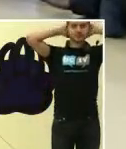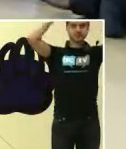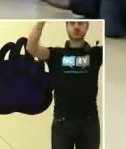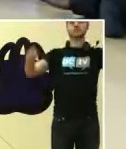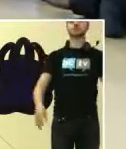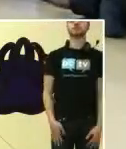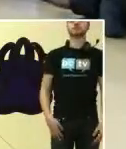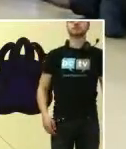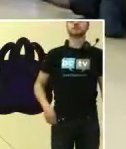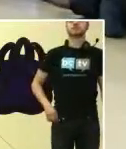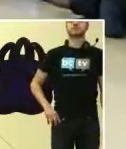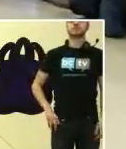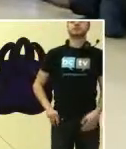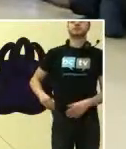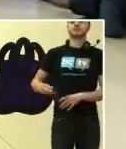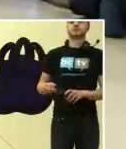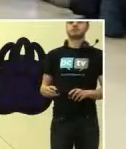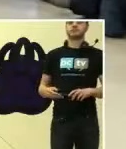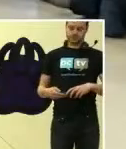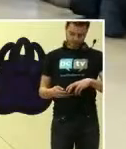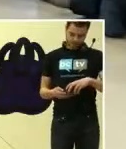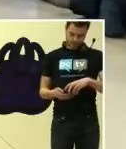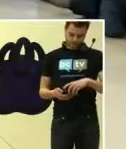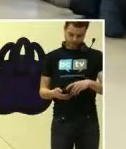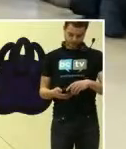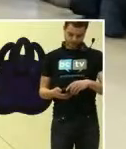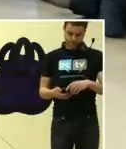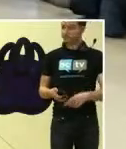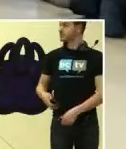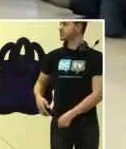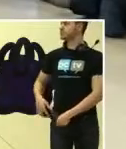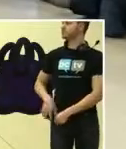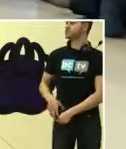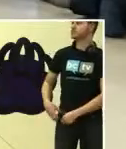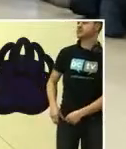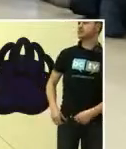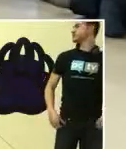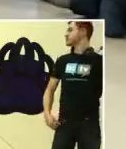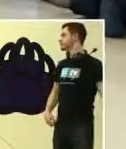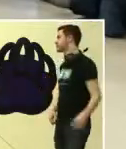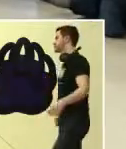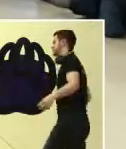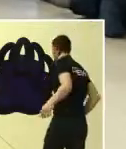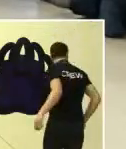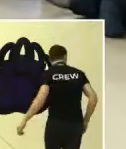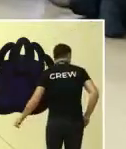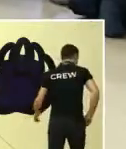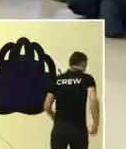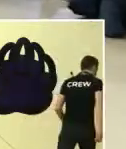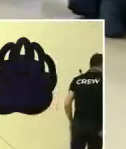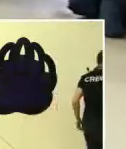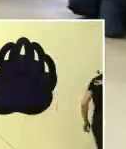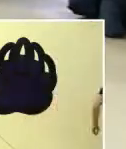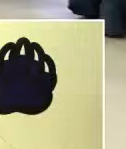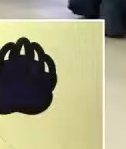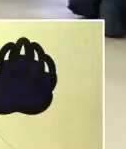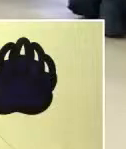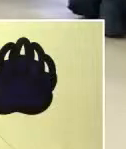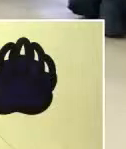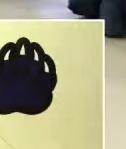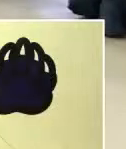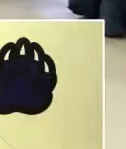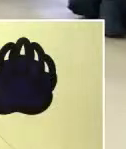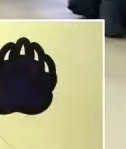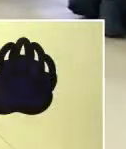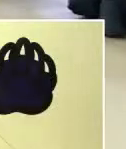the but you may be able to answer it very quickly this is the number here but it's like 22,900 Revenue